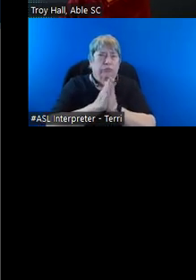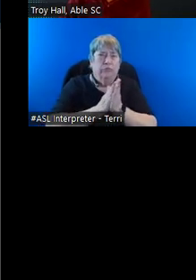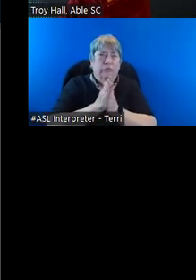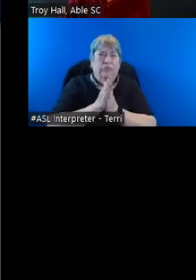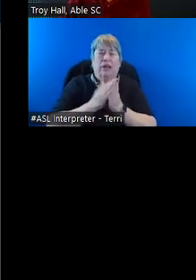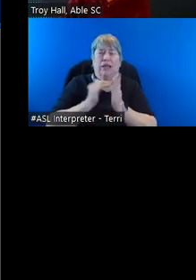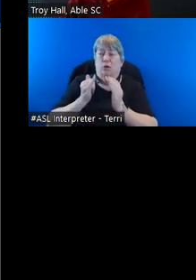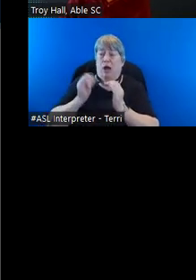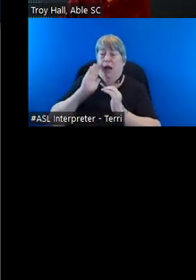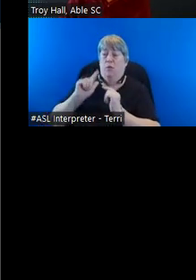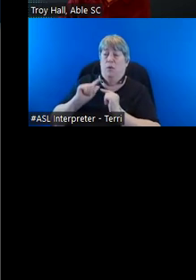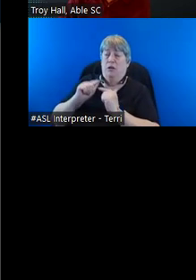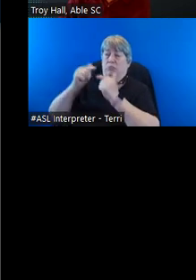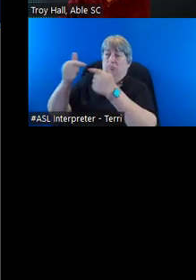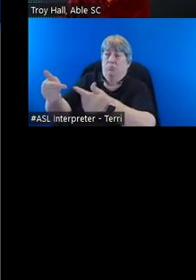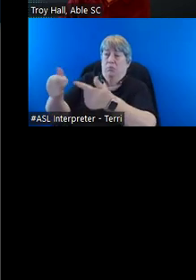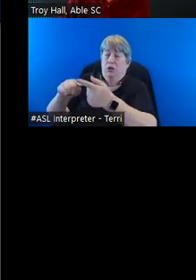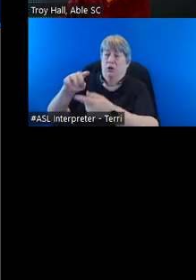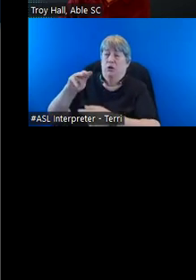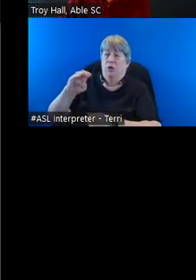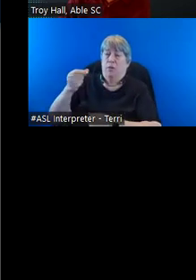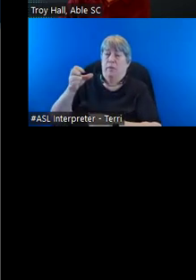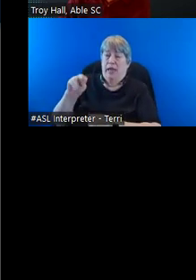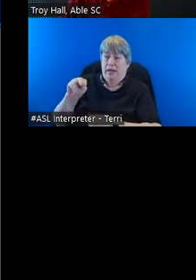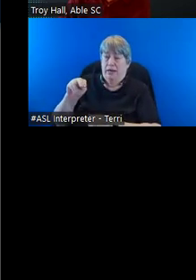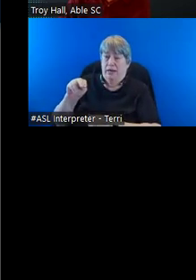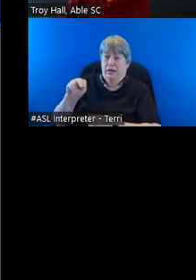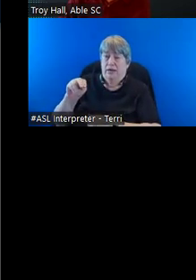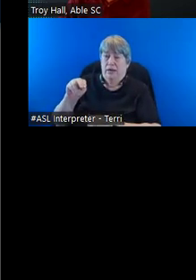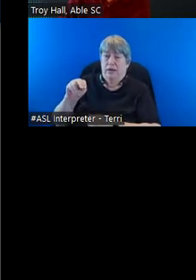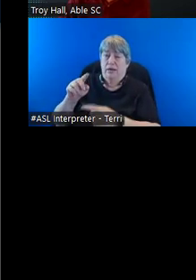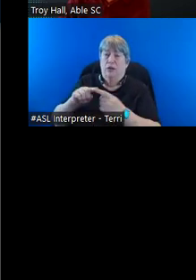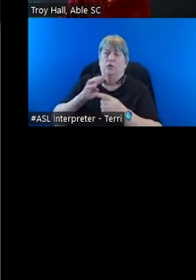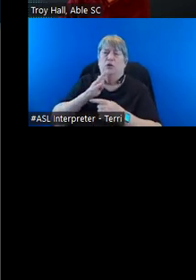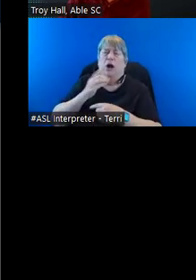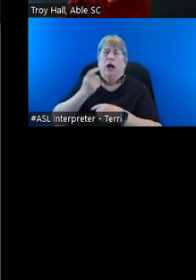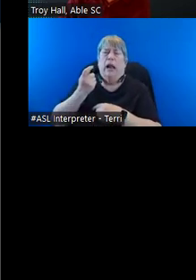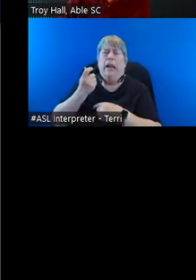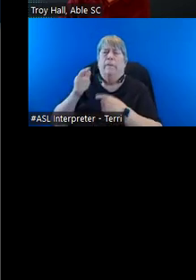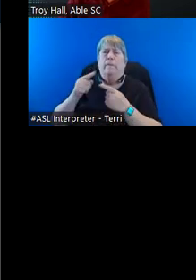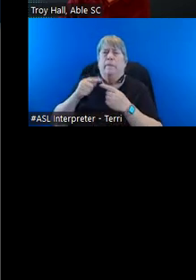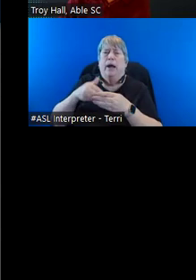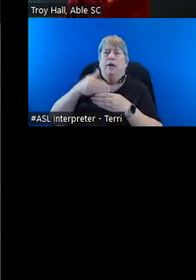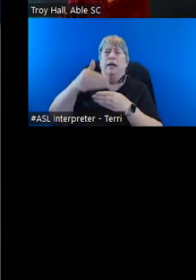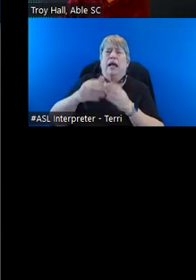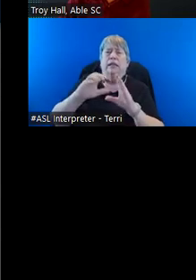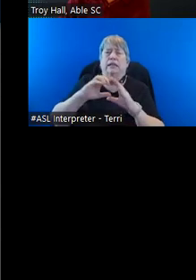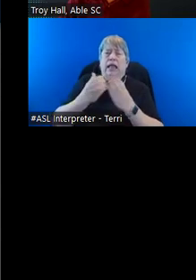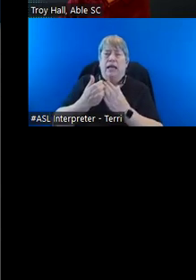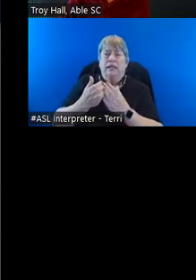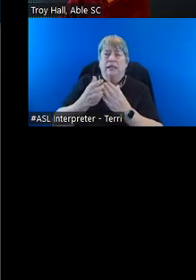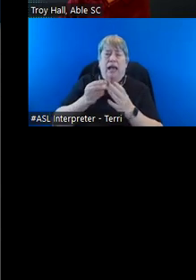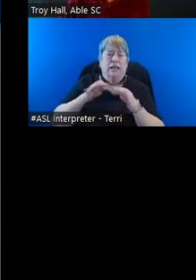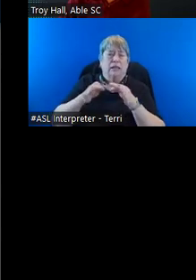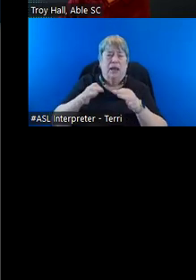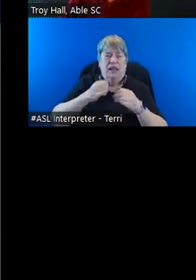it over to Megan to navigate, to talk a little bit about the next session and navigate these last slides.